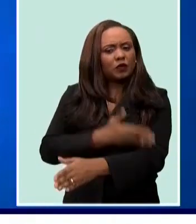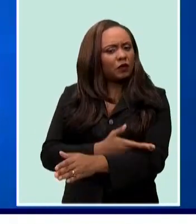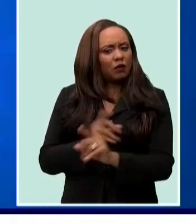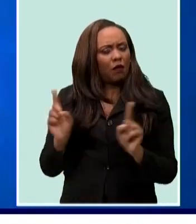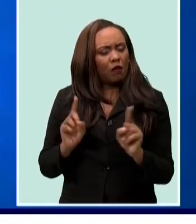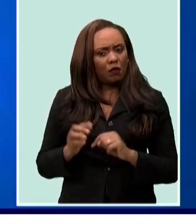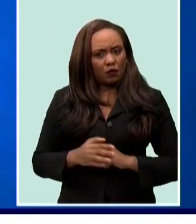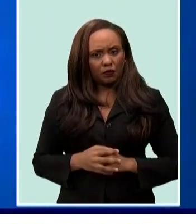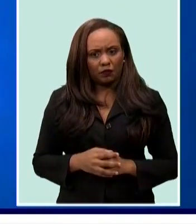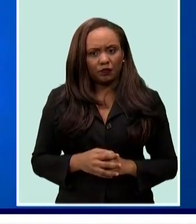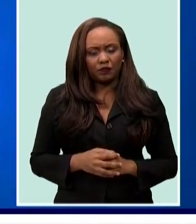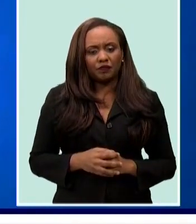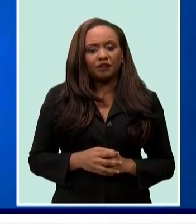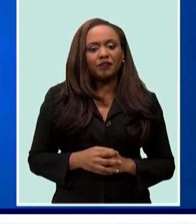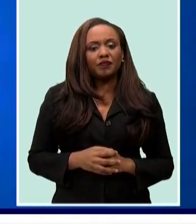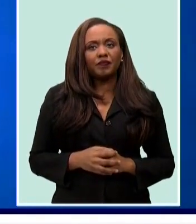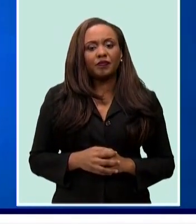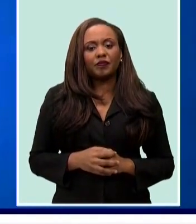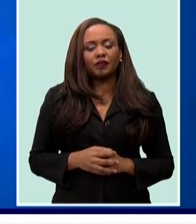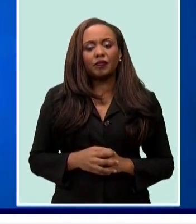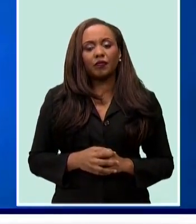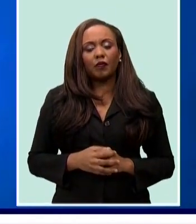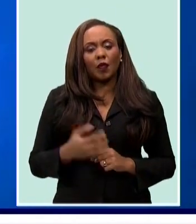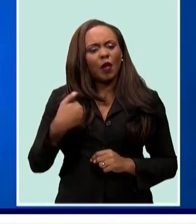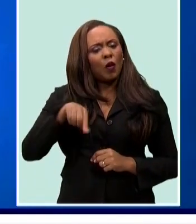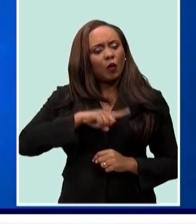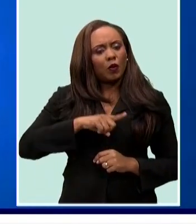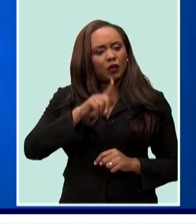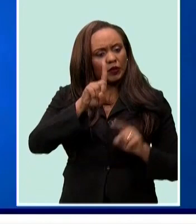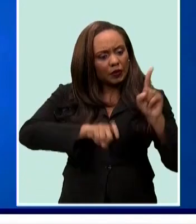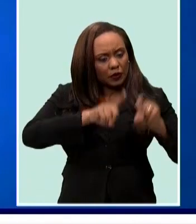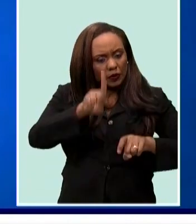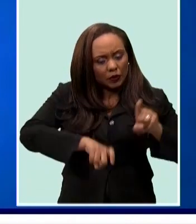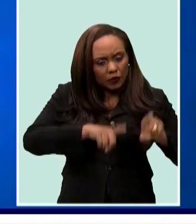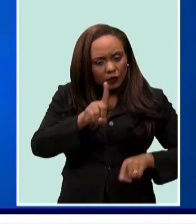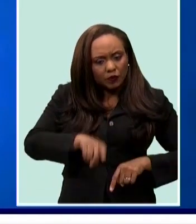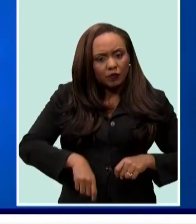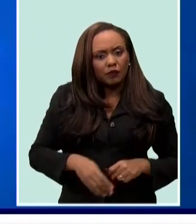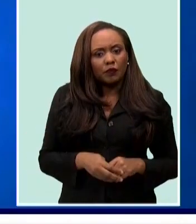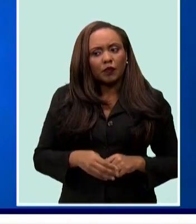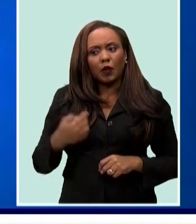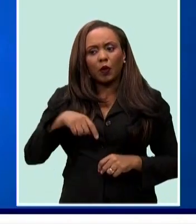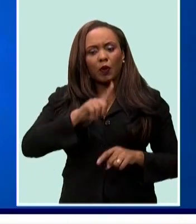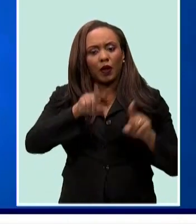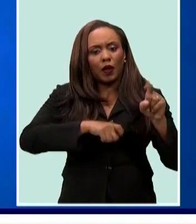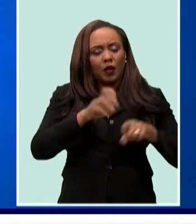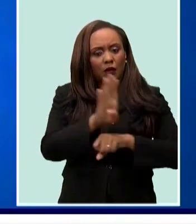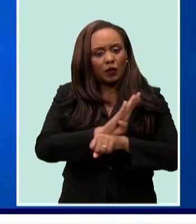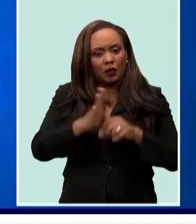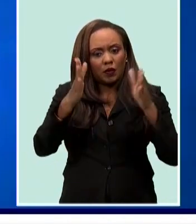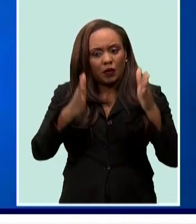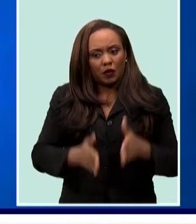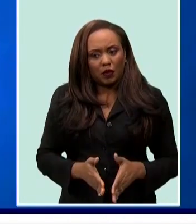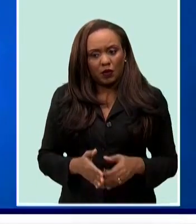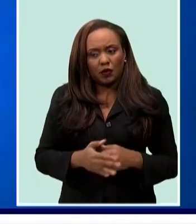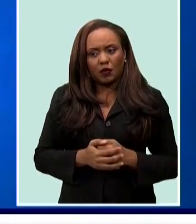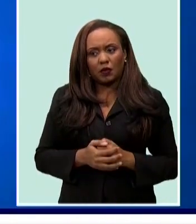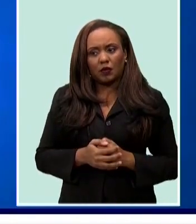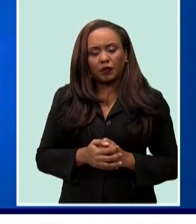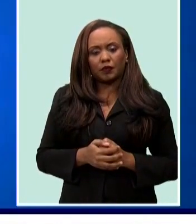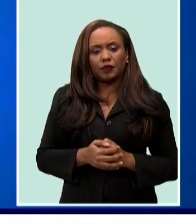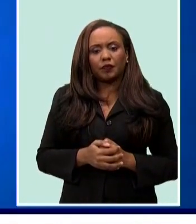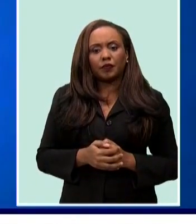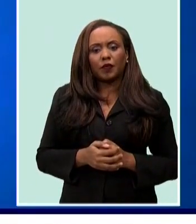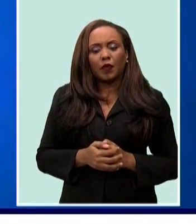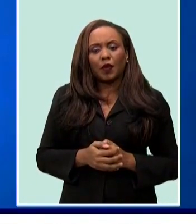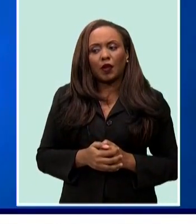Barbados. We've asked questions, and the Barbadians and there were quite a few thousands of Barbadians who responded to that online survey,